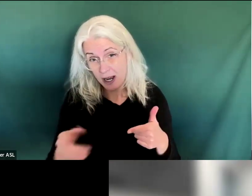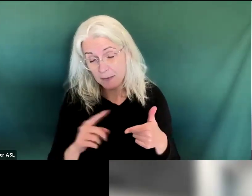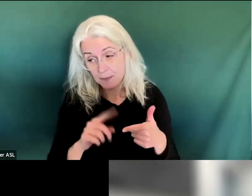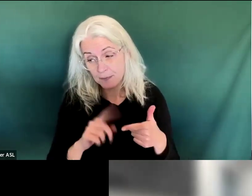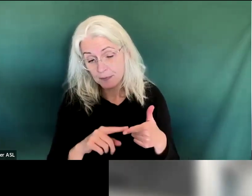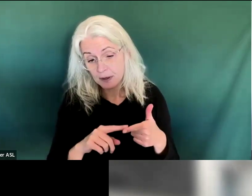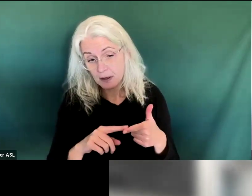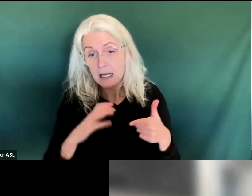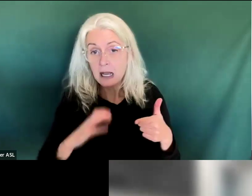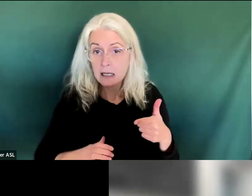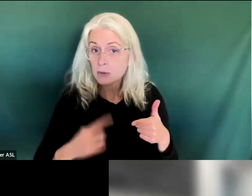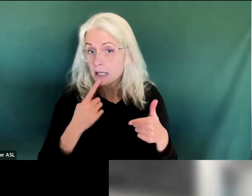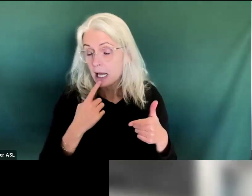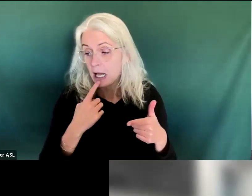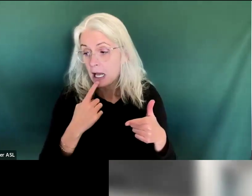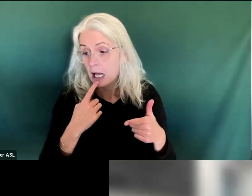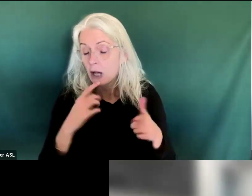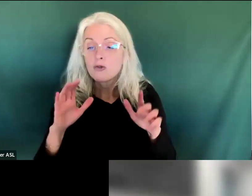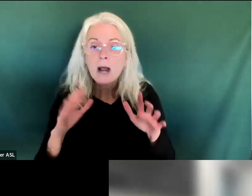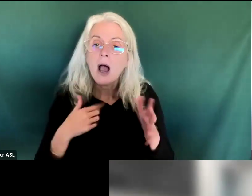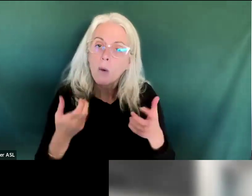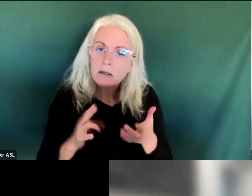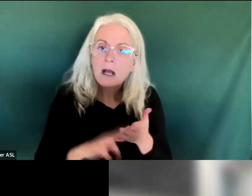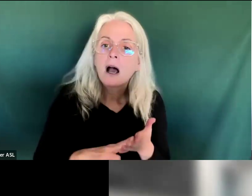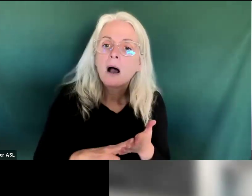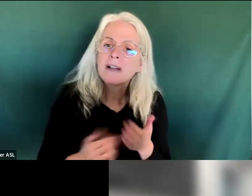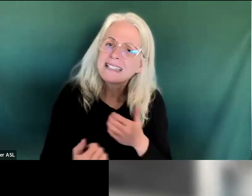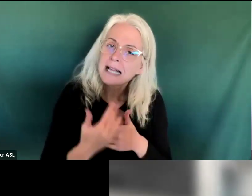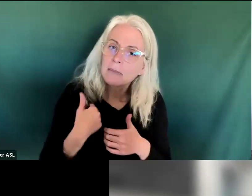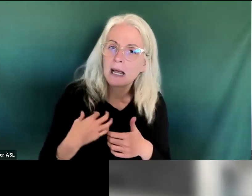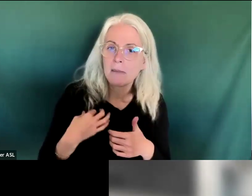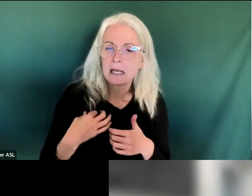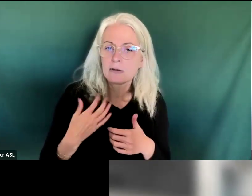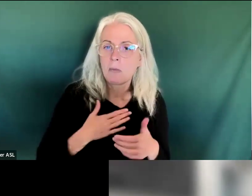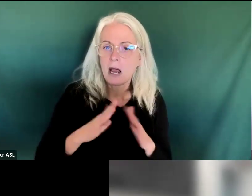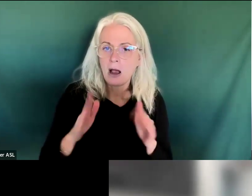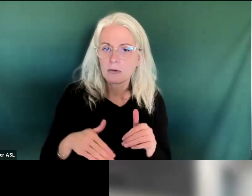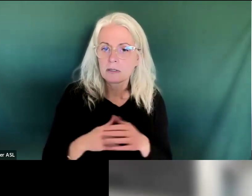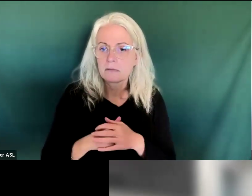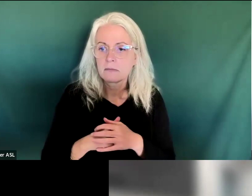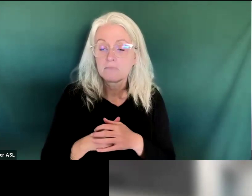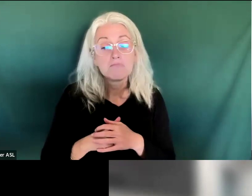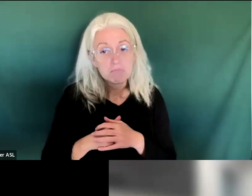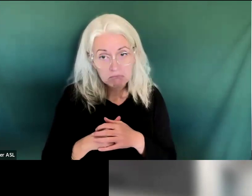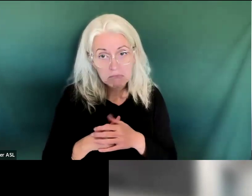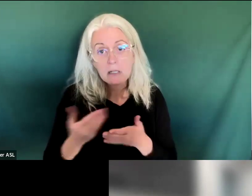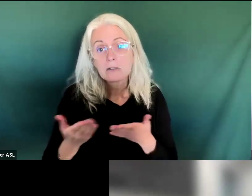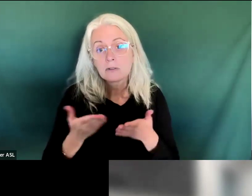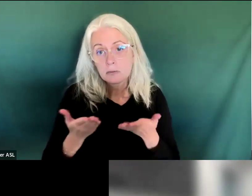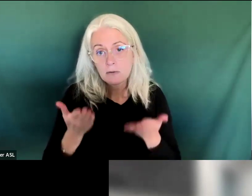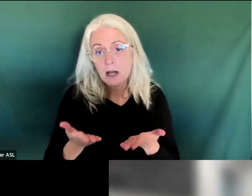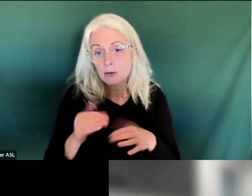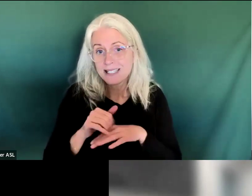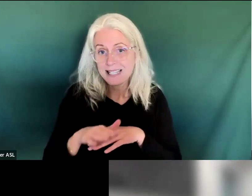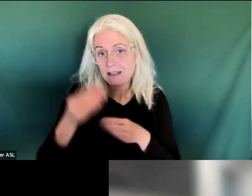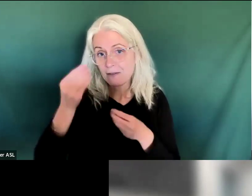be that a customer says, great, I want to sign up. Can you send me an application to my home? That service provider would